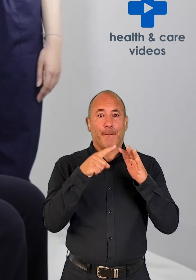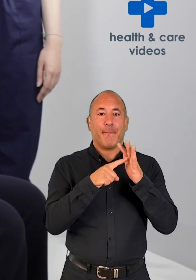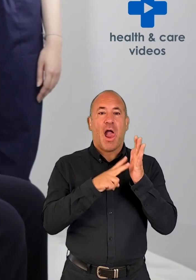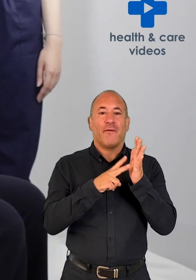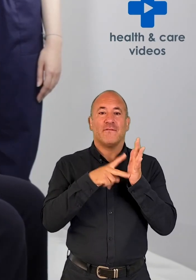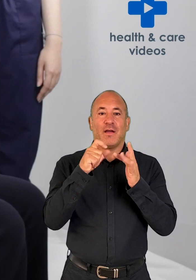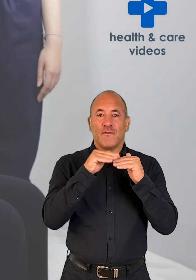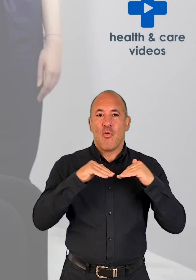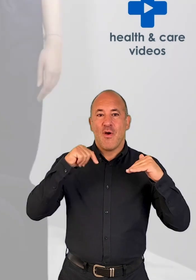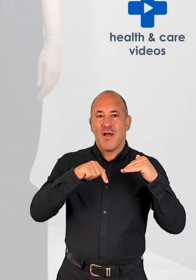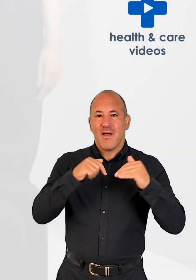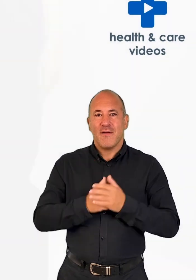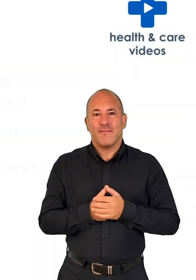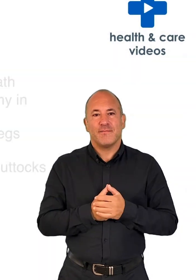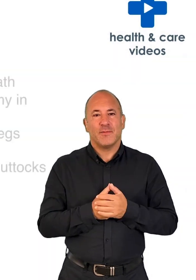This is your pelvic floor.